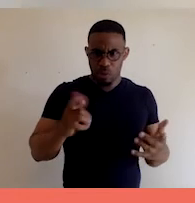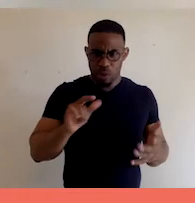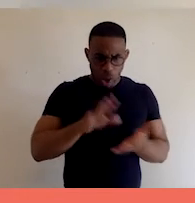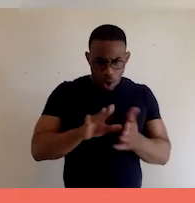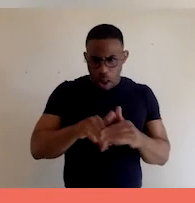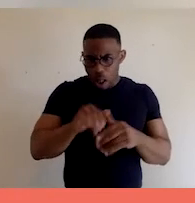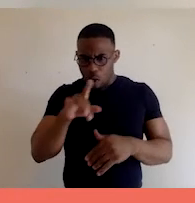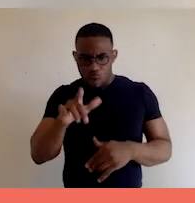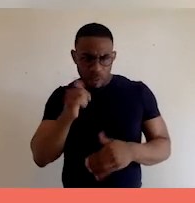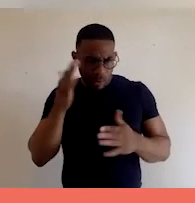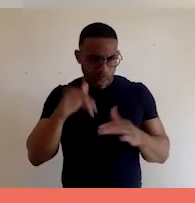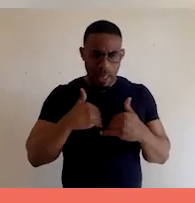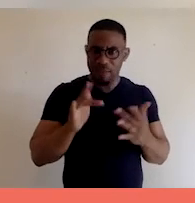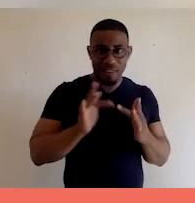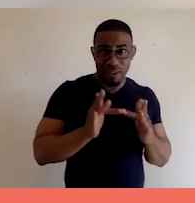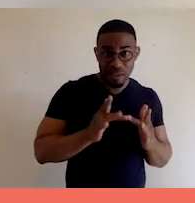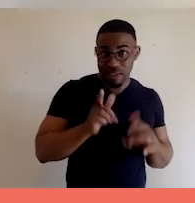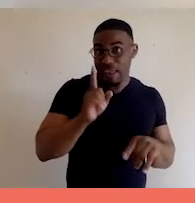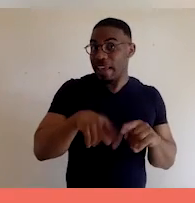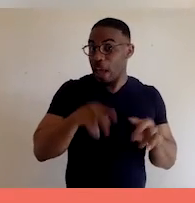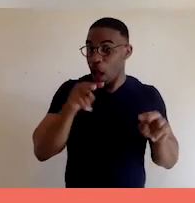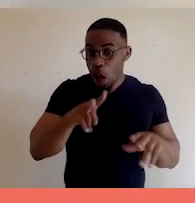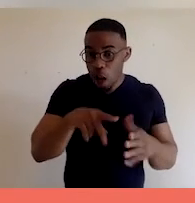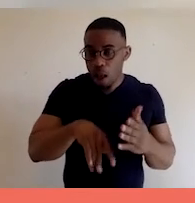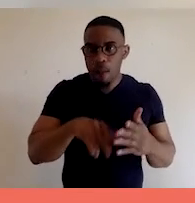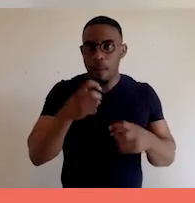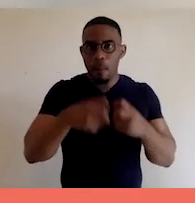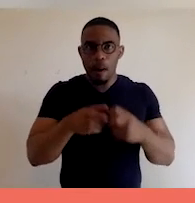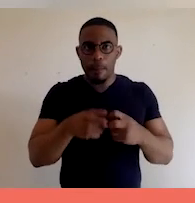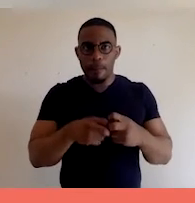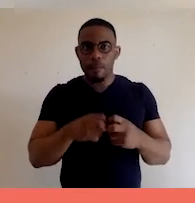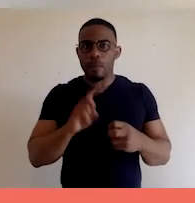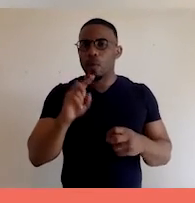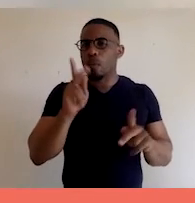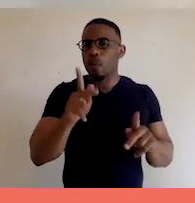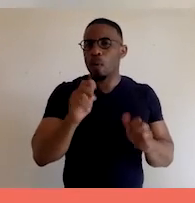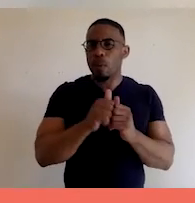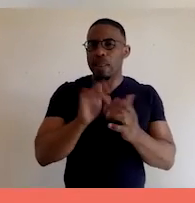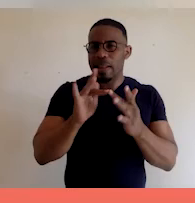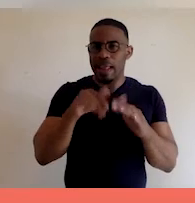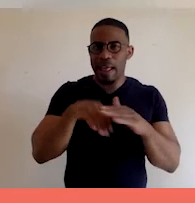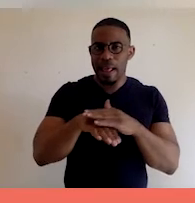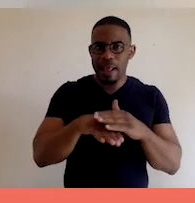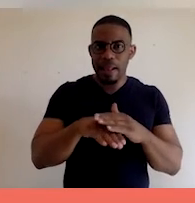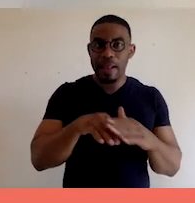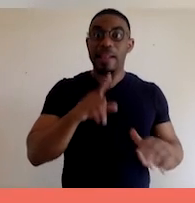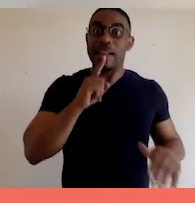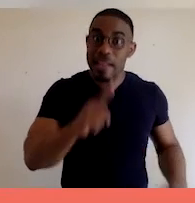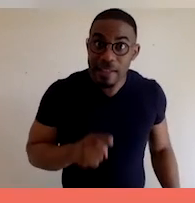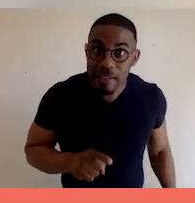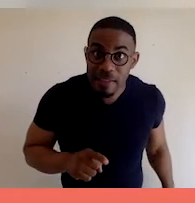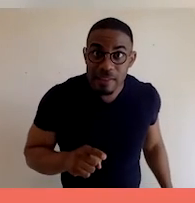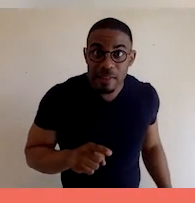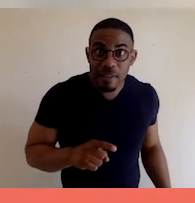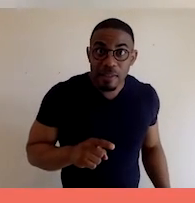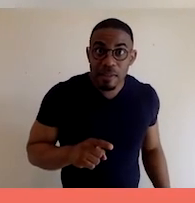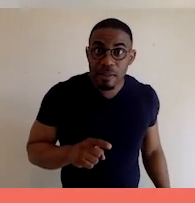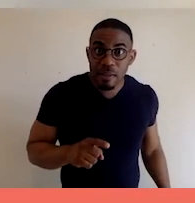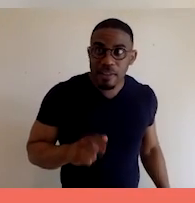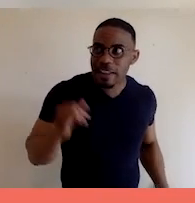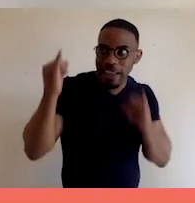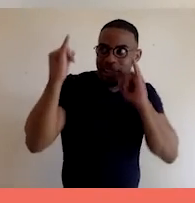they're learning how to code. They don't have internet, so they can't look up a problem. Only person with internet access is